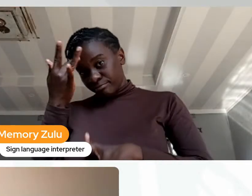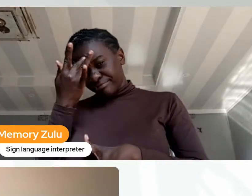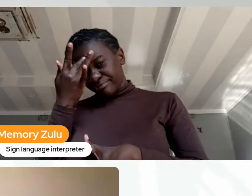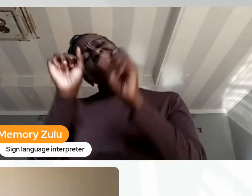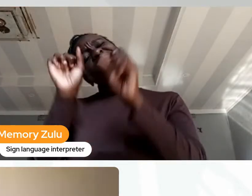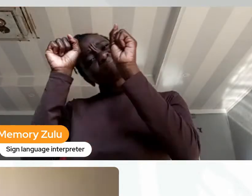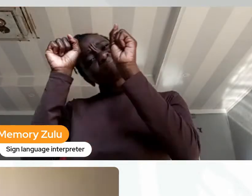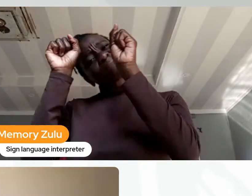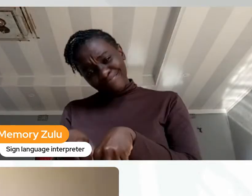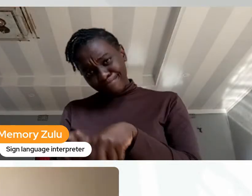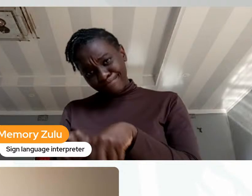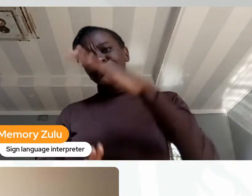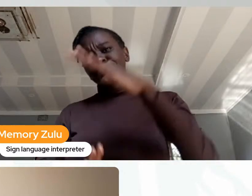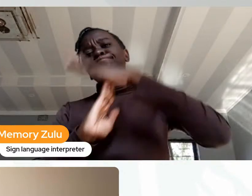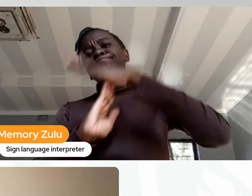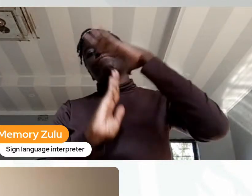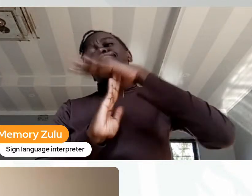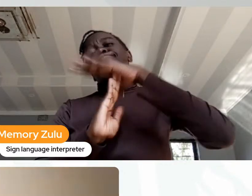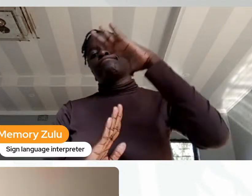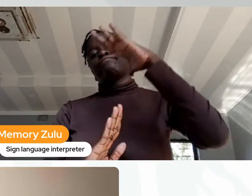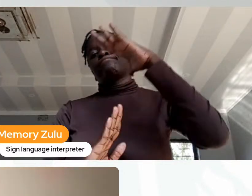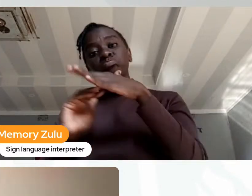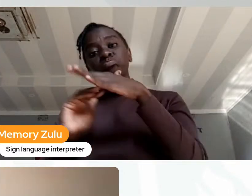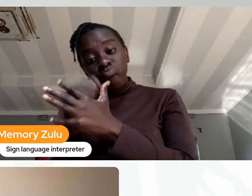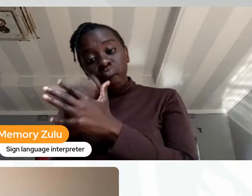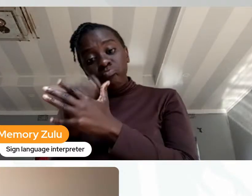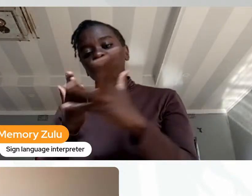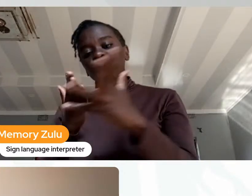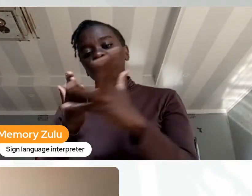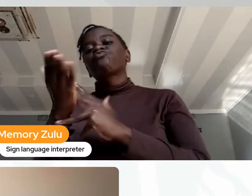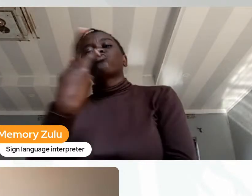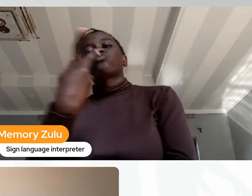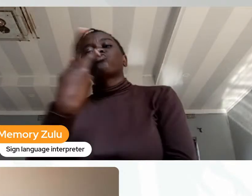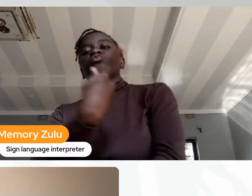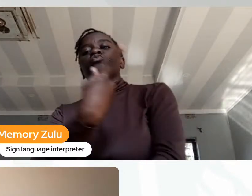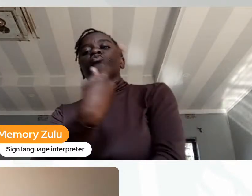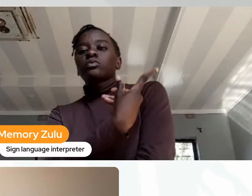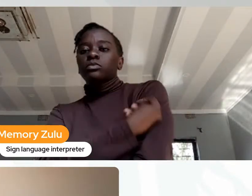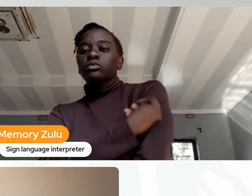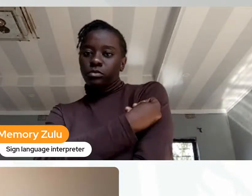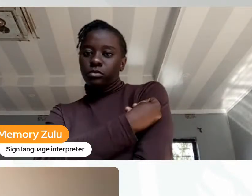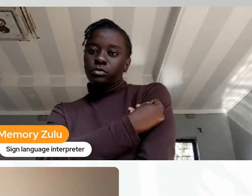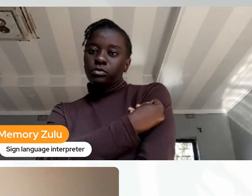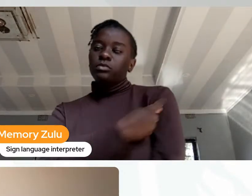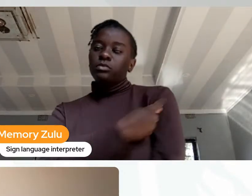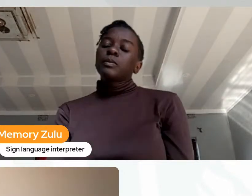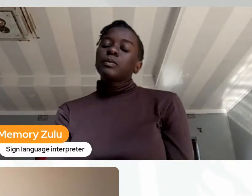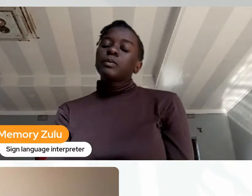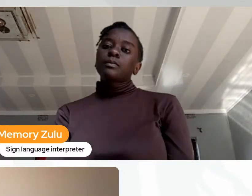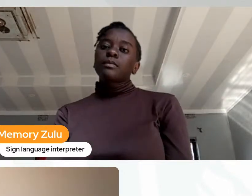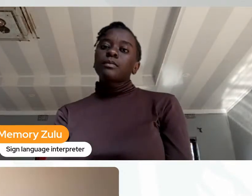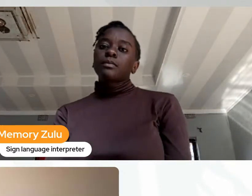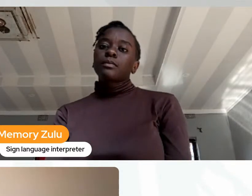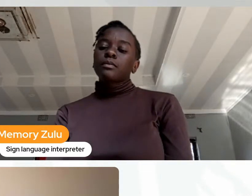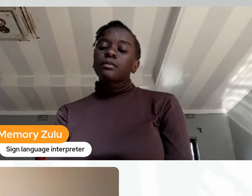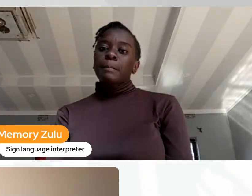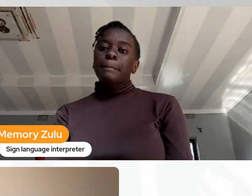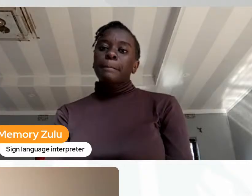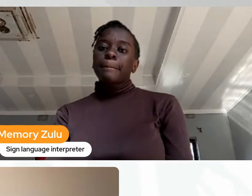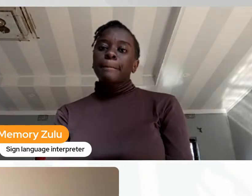to reduce also on the aspect of STIs. And it's also important to